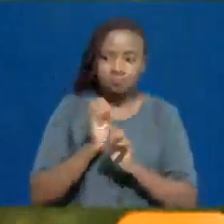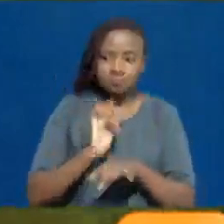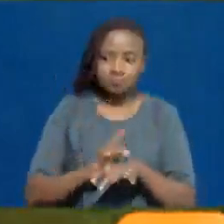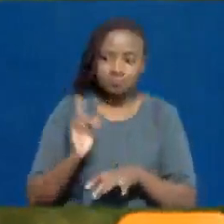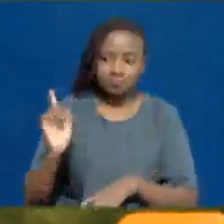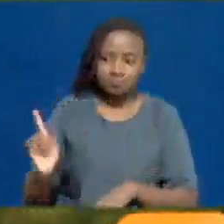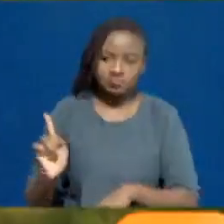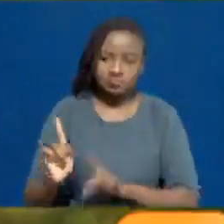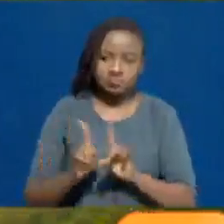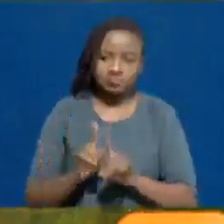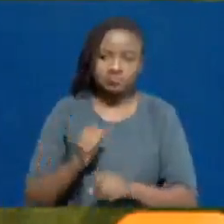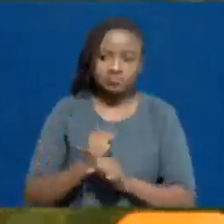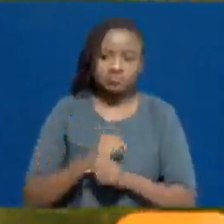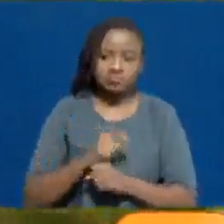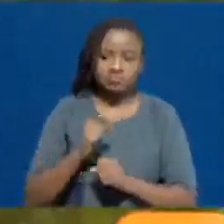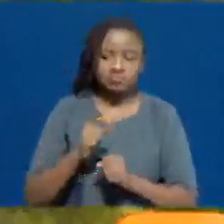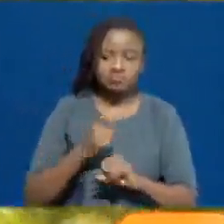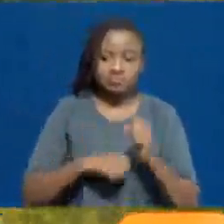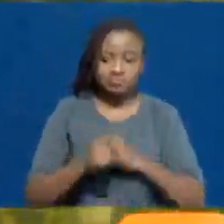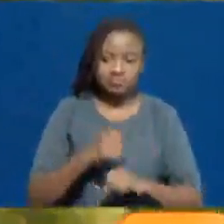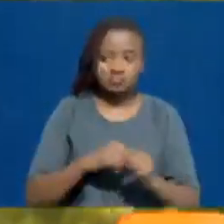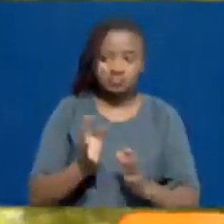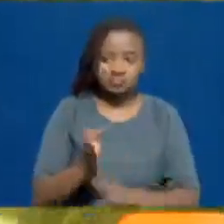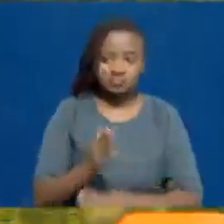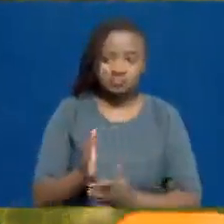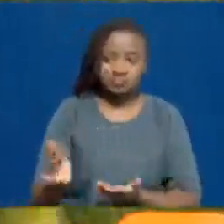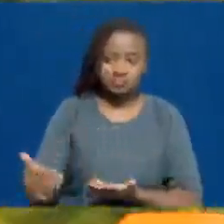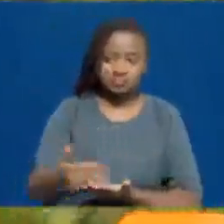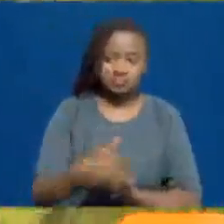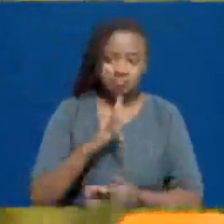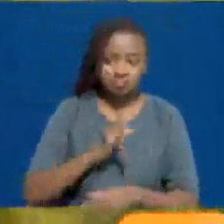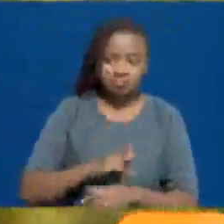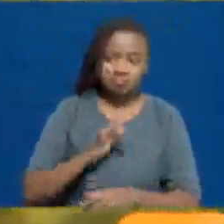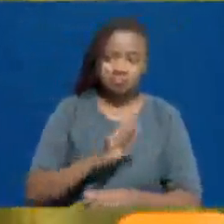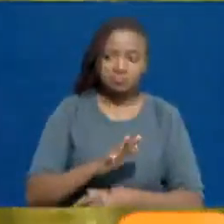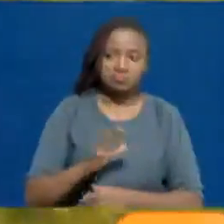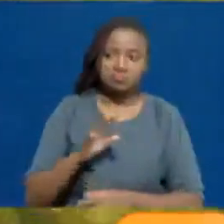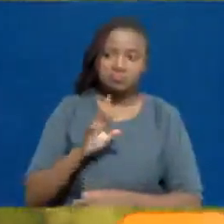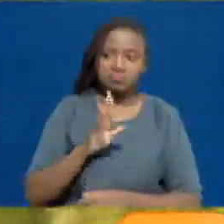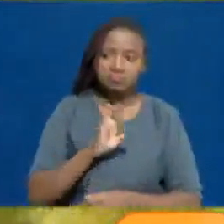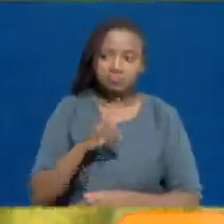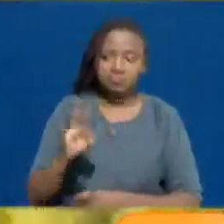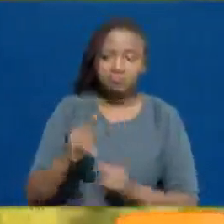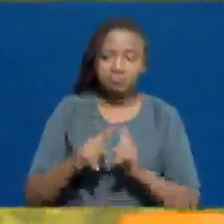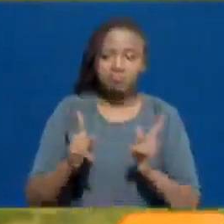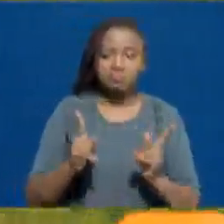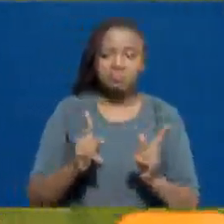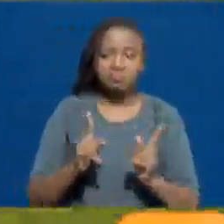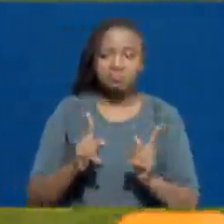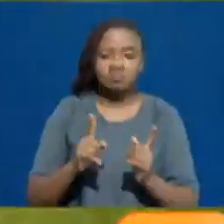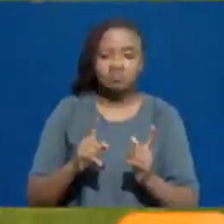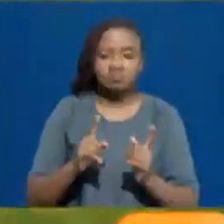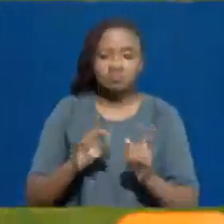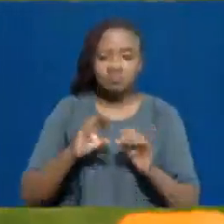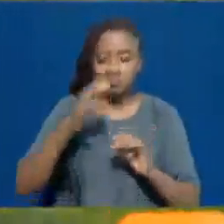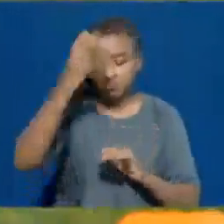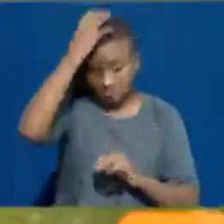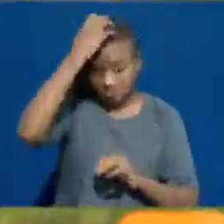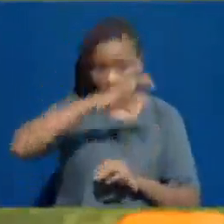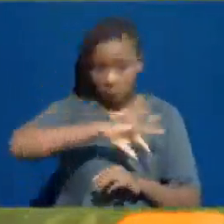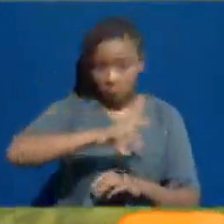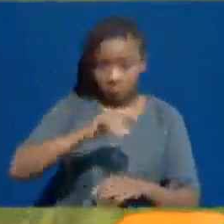and unsustainable fishing practices leading to total destruction of the reefs, the Lamu County Department of Fisheries records an average